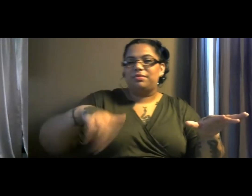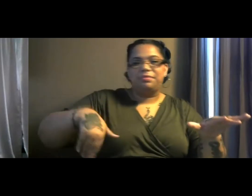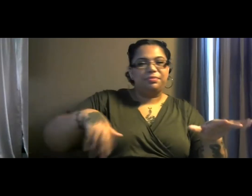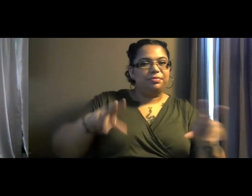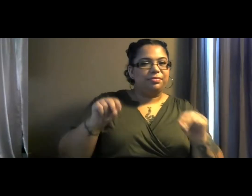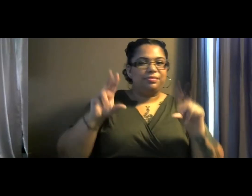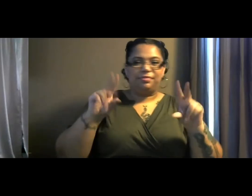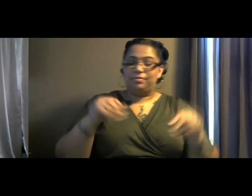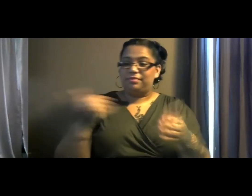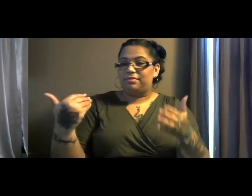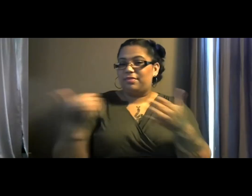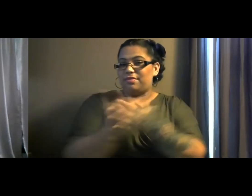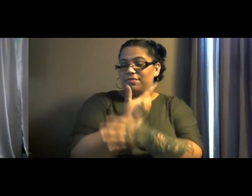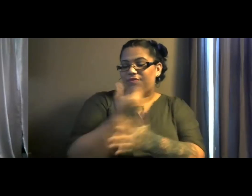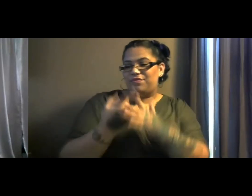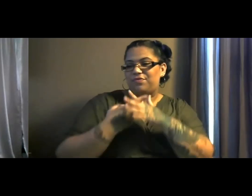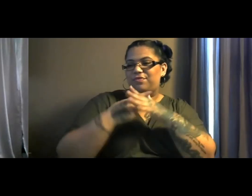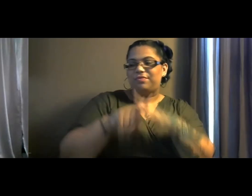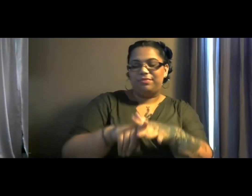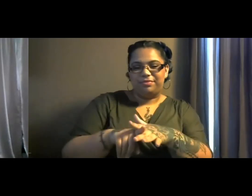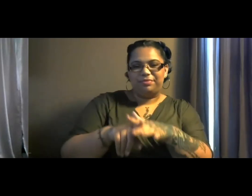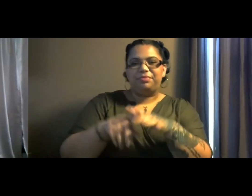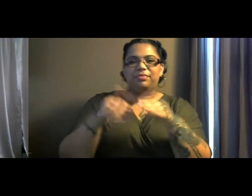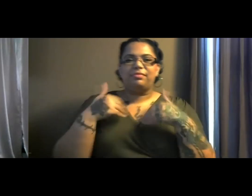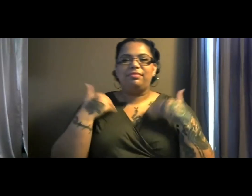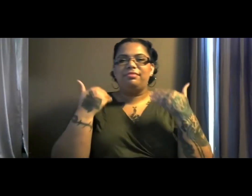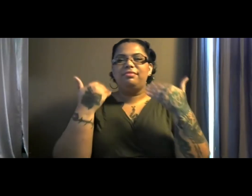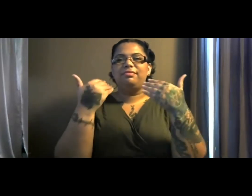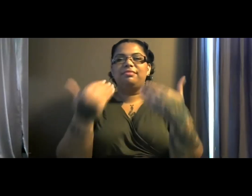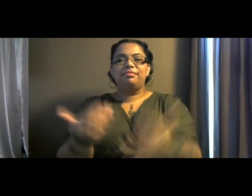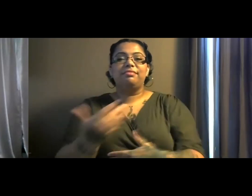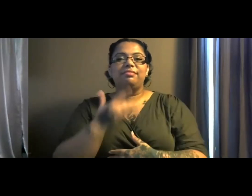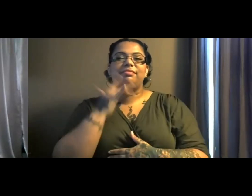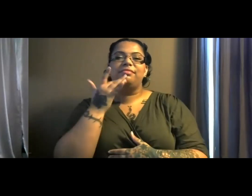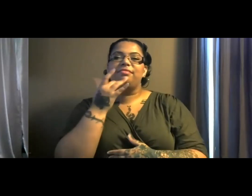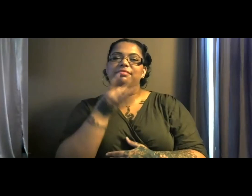new beginning.